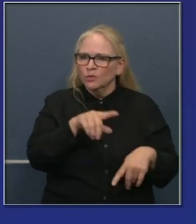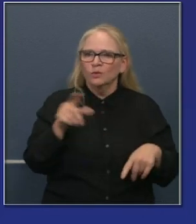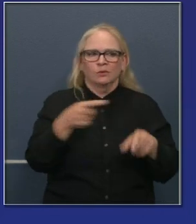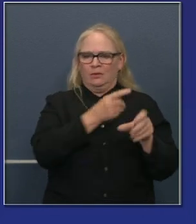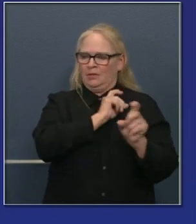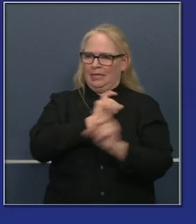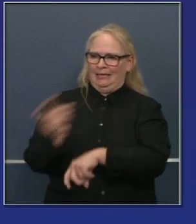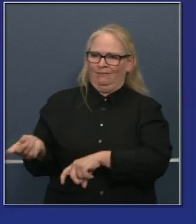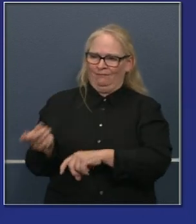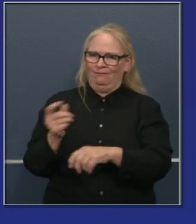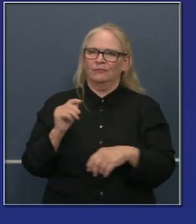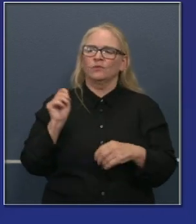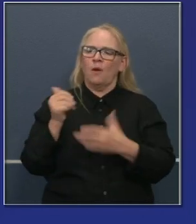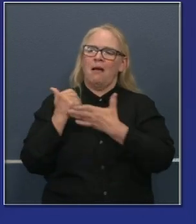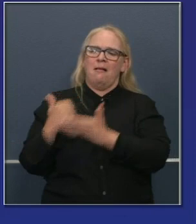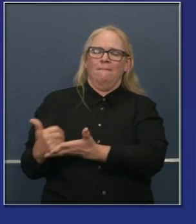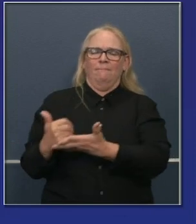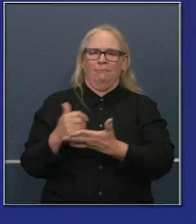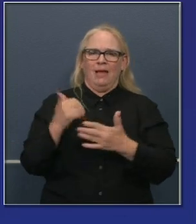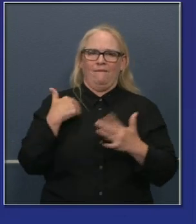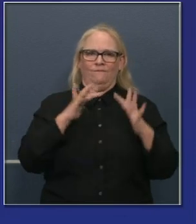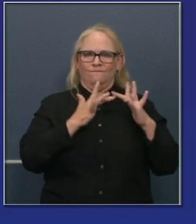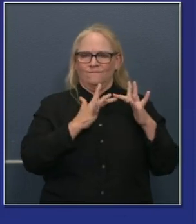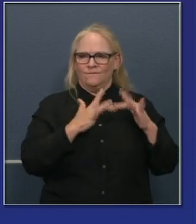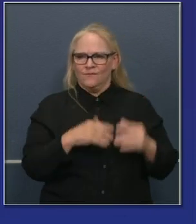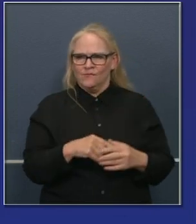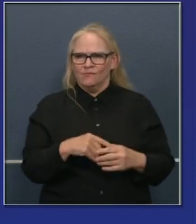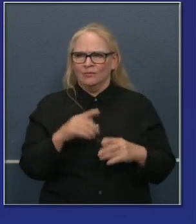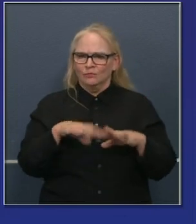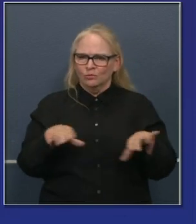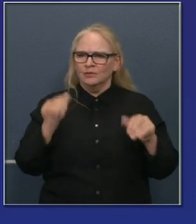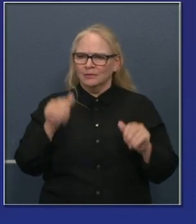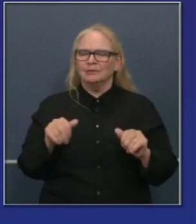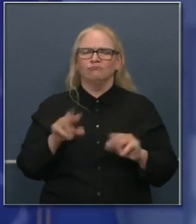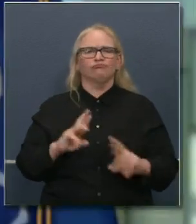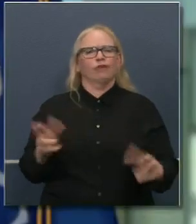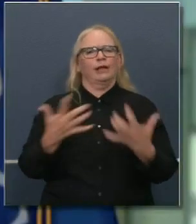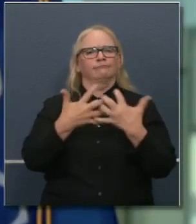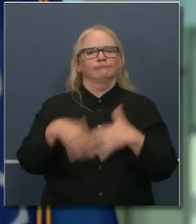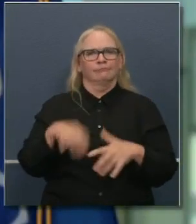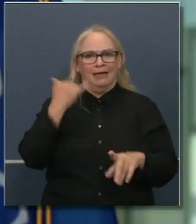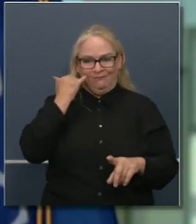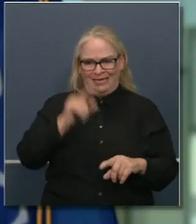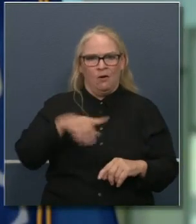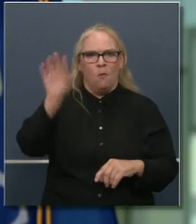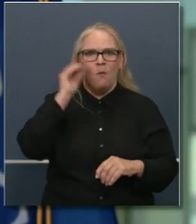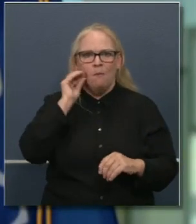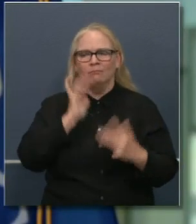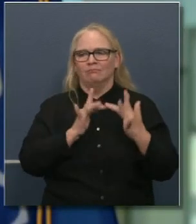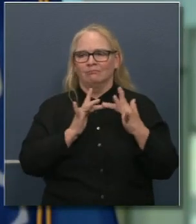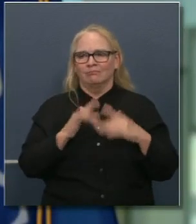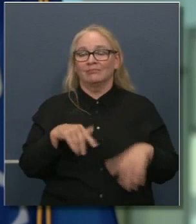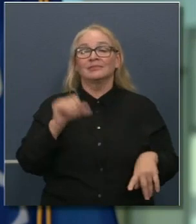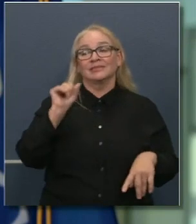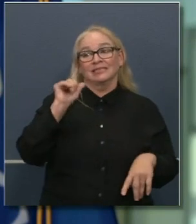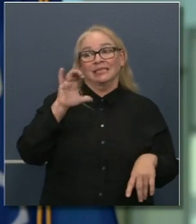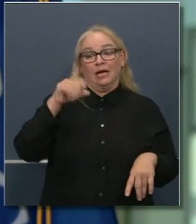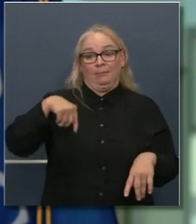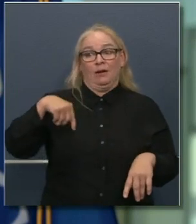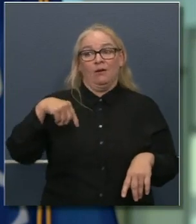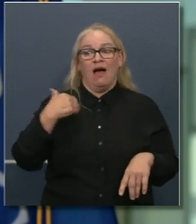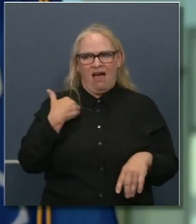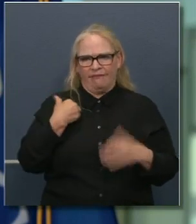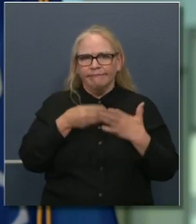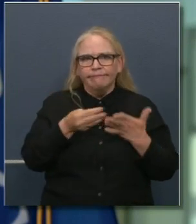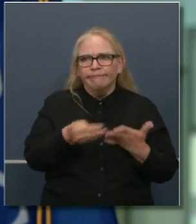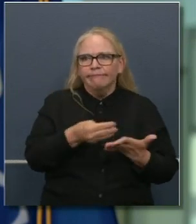Sacramento outfitted a lot of old school buses for connectivity and put out a playbook for other parts of the